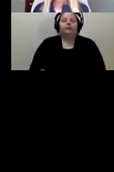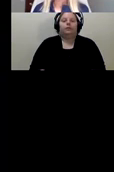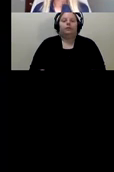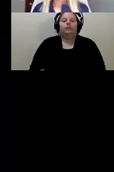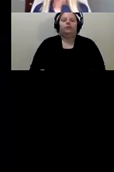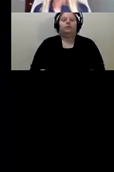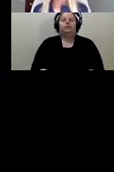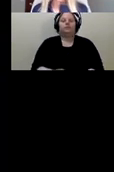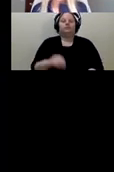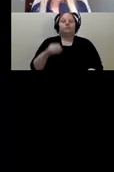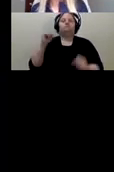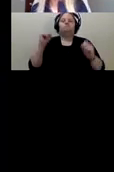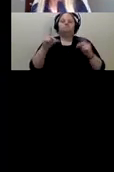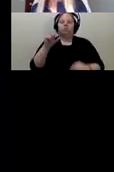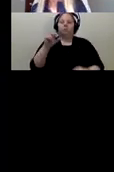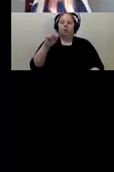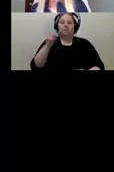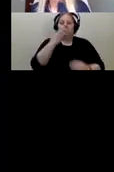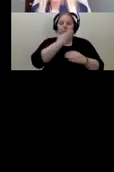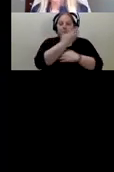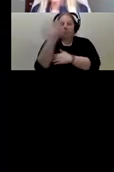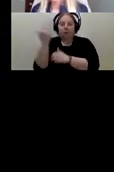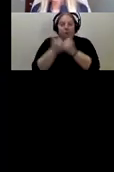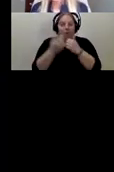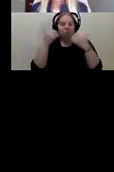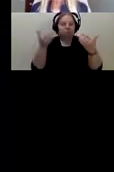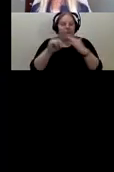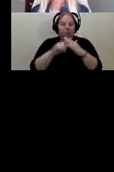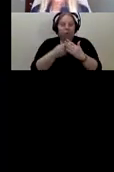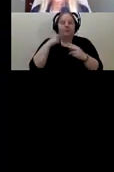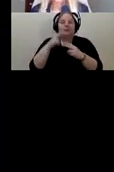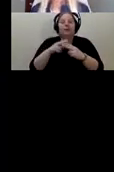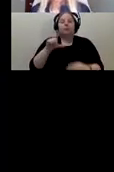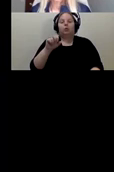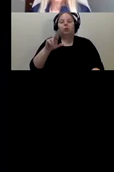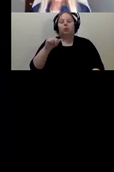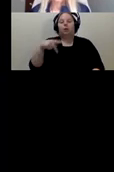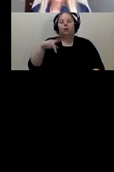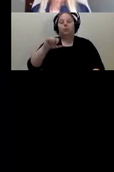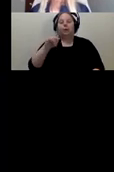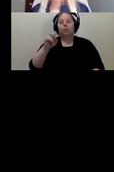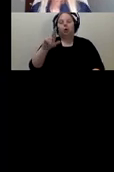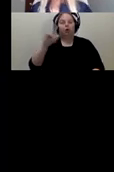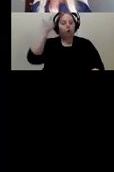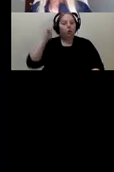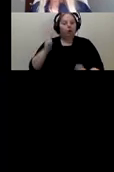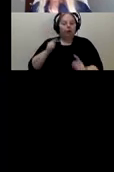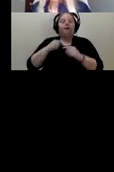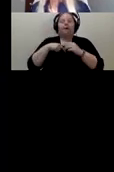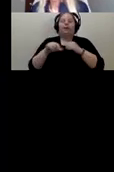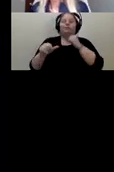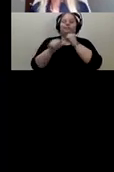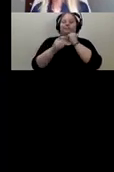Hey, well, we'll go ahead and get started. So good morning, everyone. My name is Laura Plummer, and I am the Assistive Technology Program